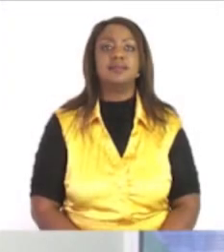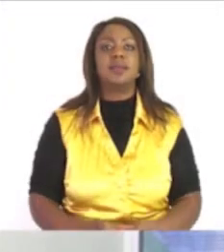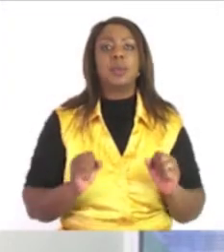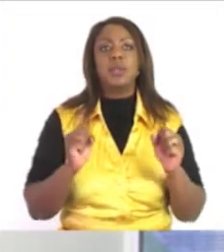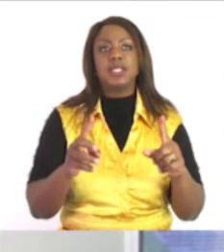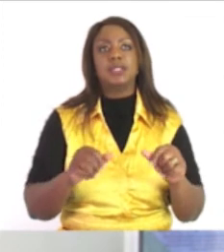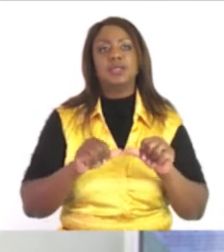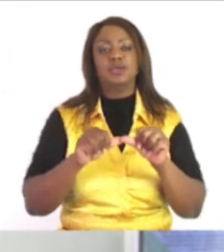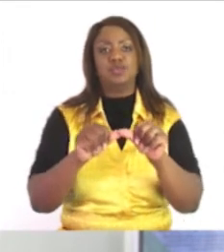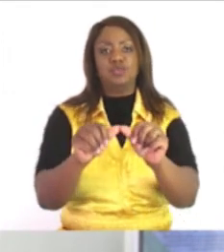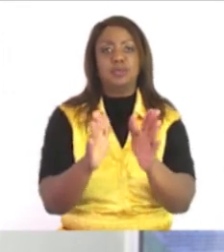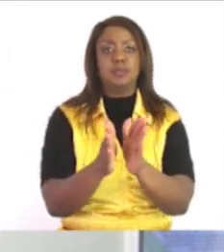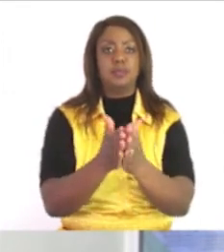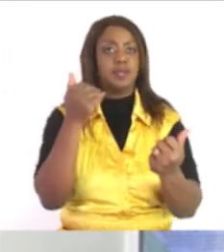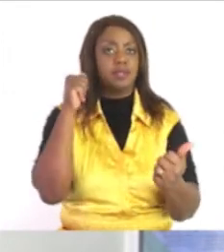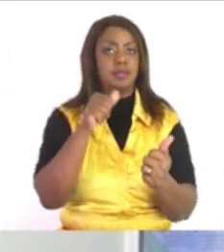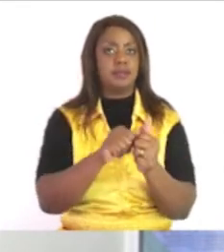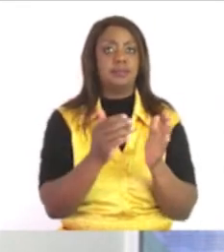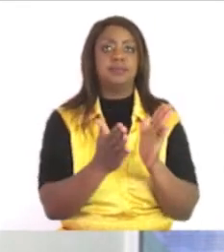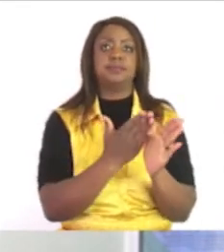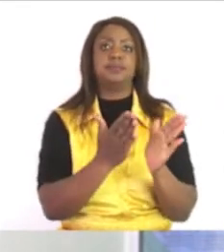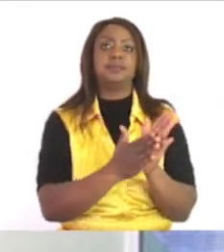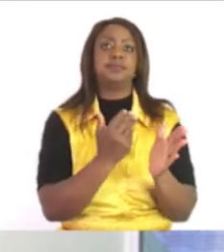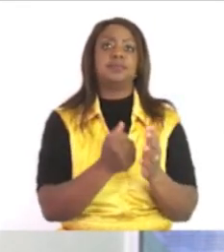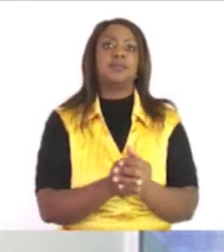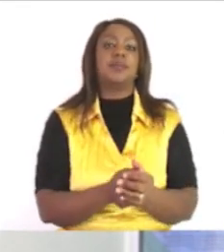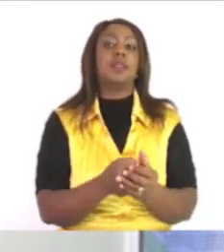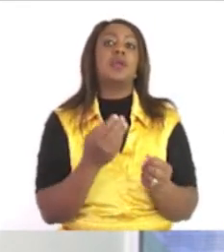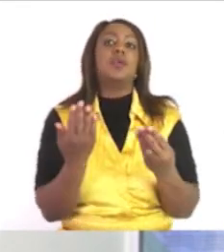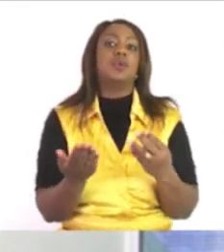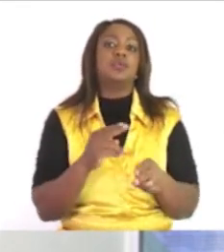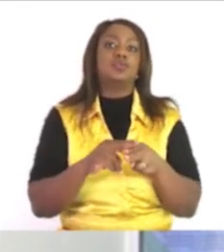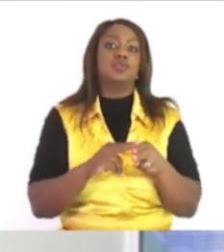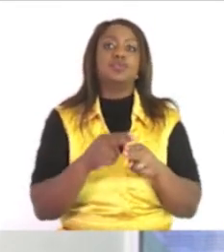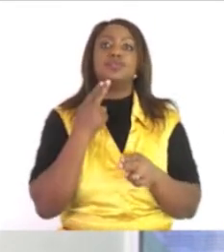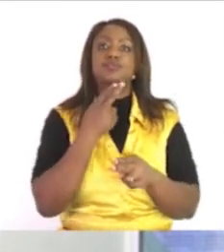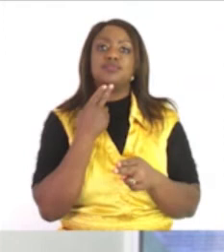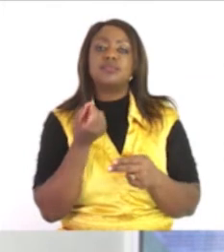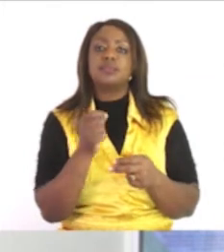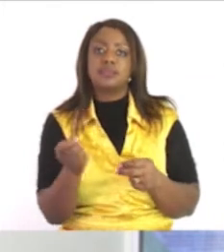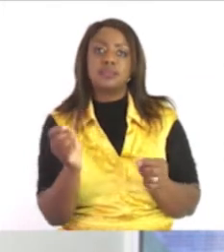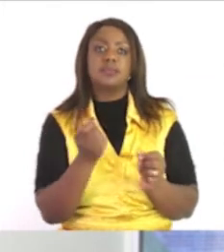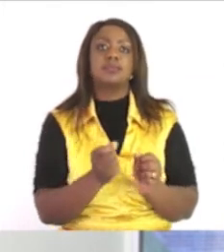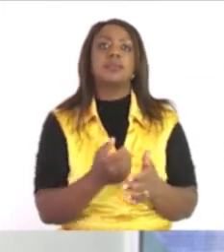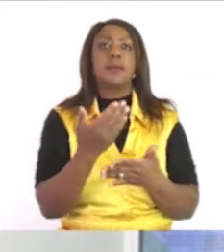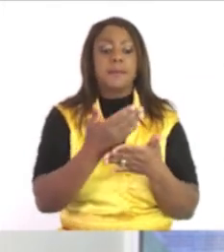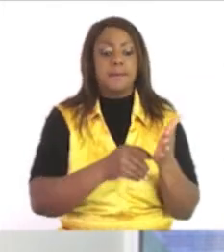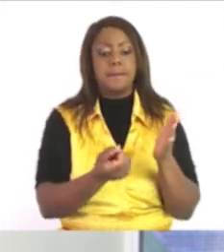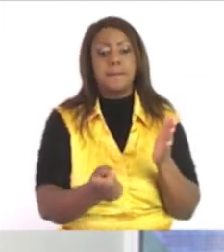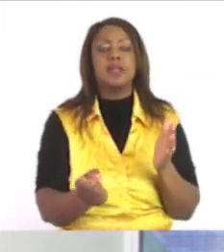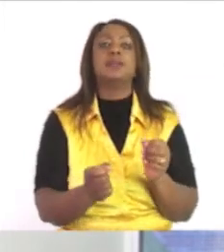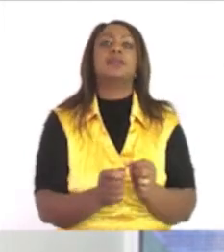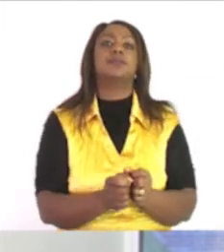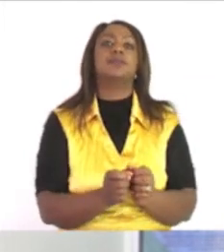Okay, let us grab our booklets. Grab a pencil or a pen that you can work with, that you can write on with, and